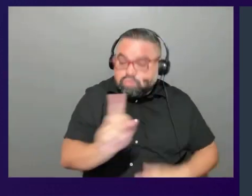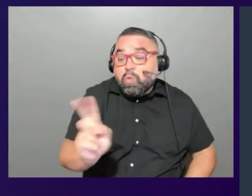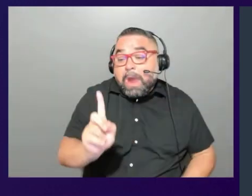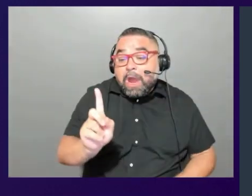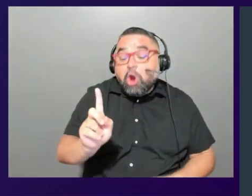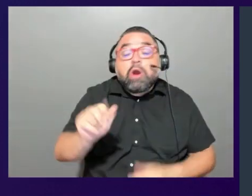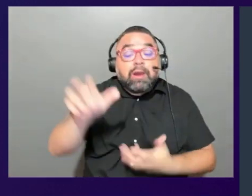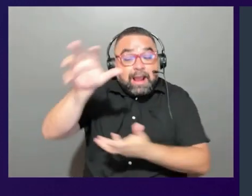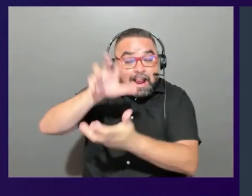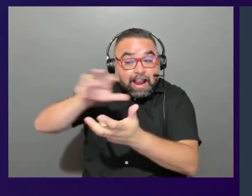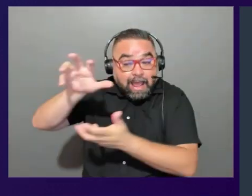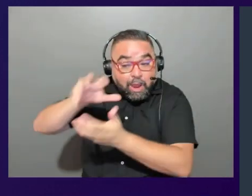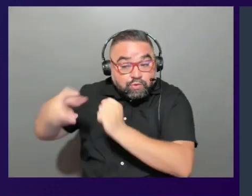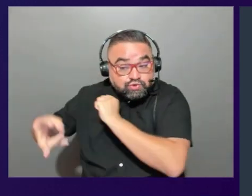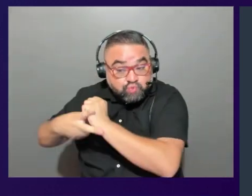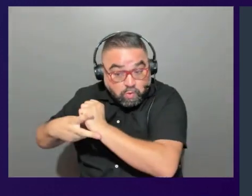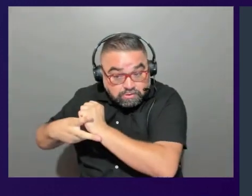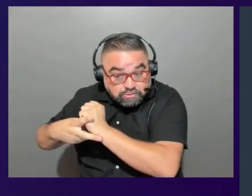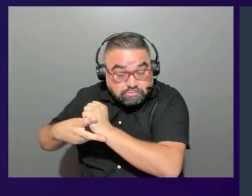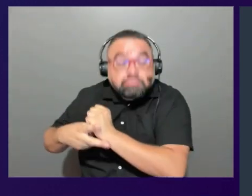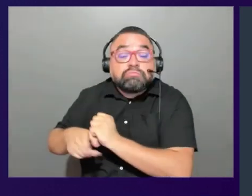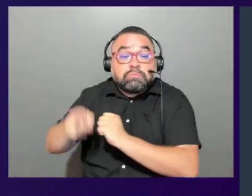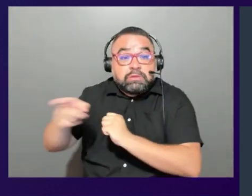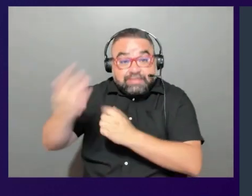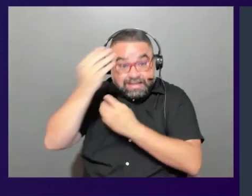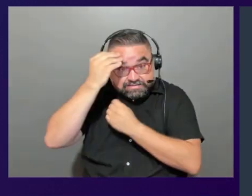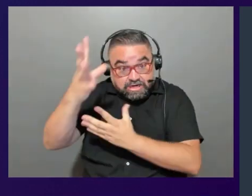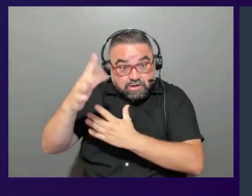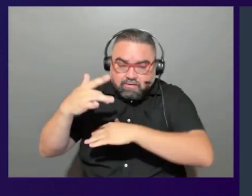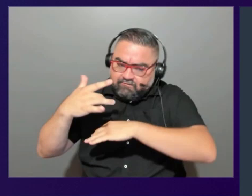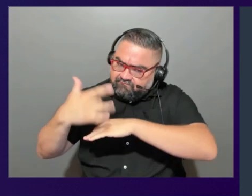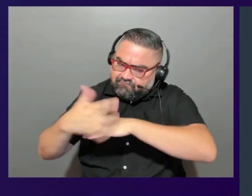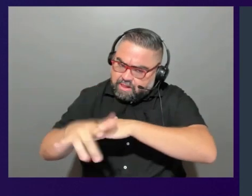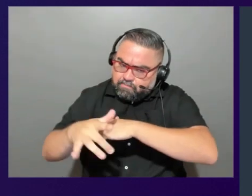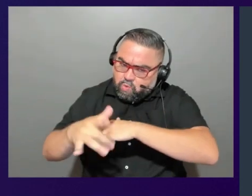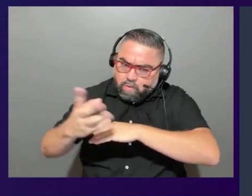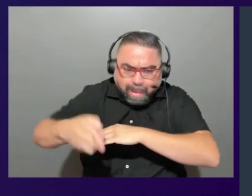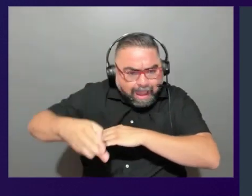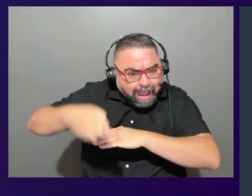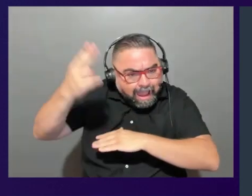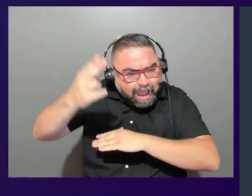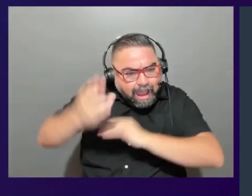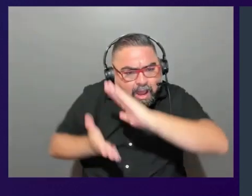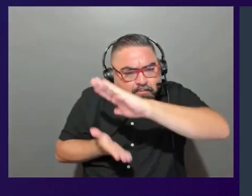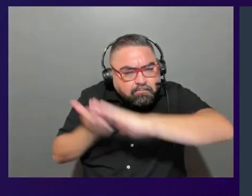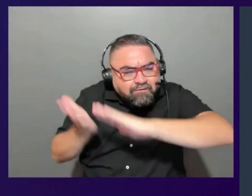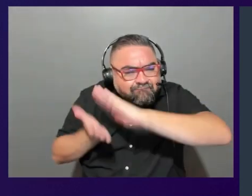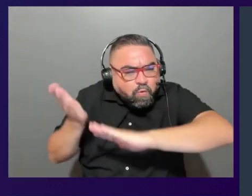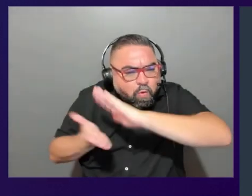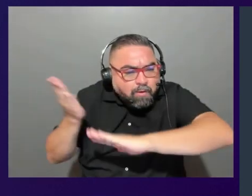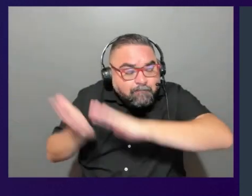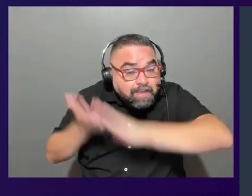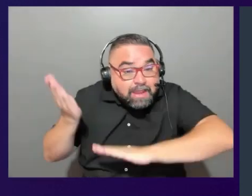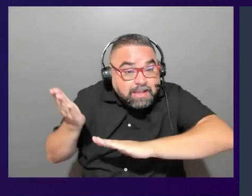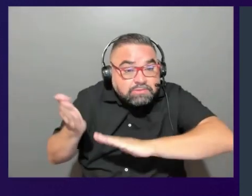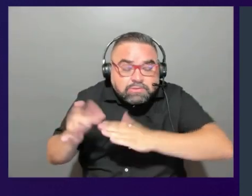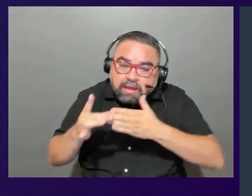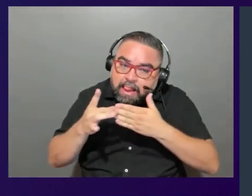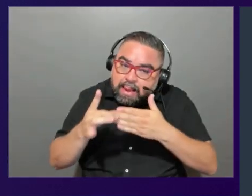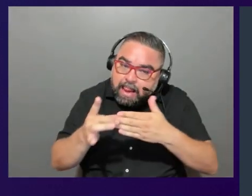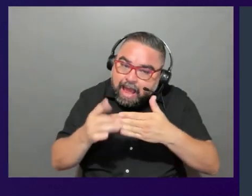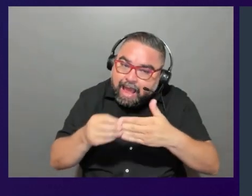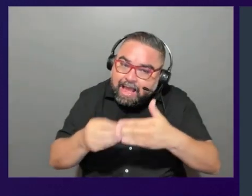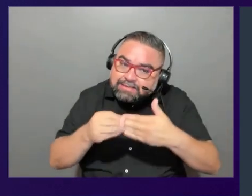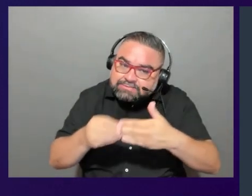able to make that data available at very high levels of performance to large clusters of elastic, powerful, accelerated